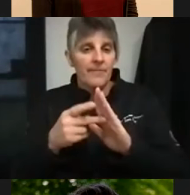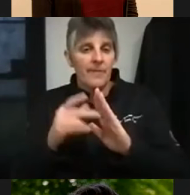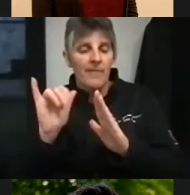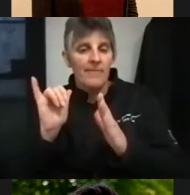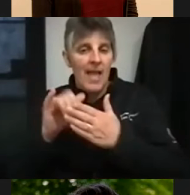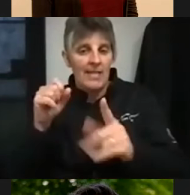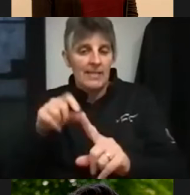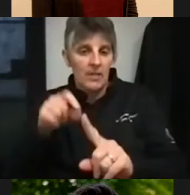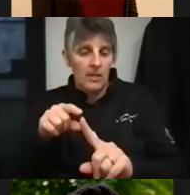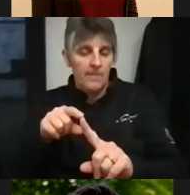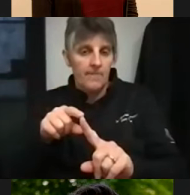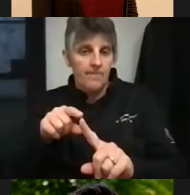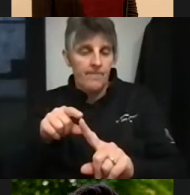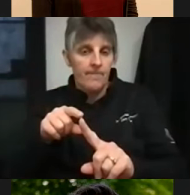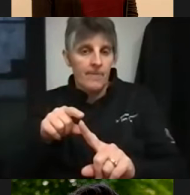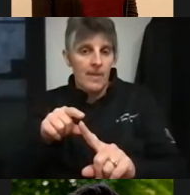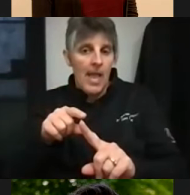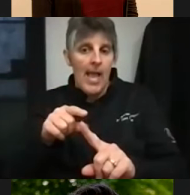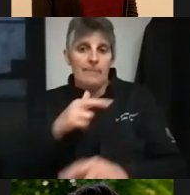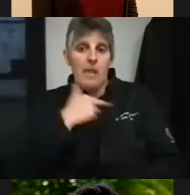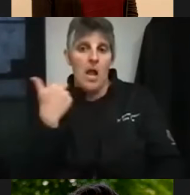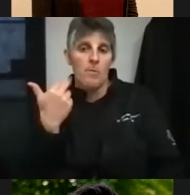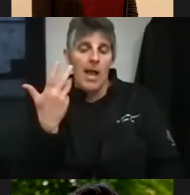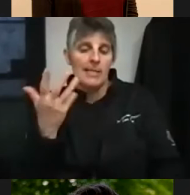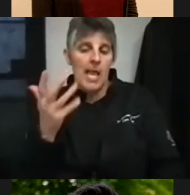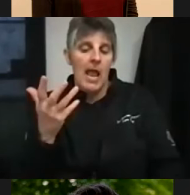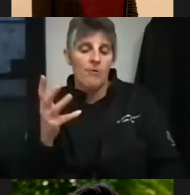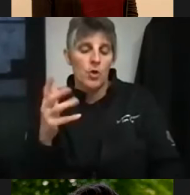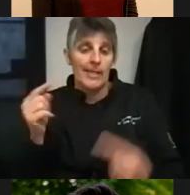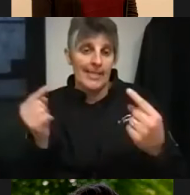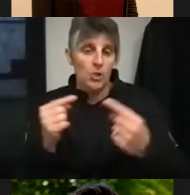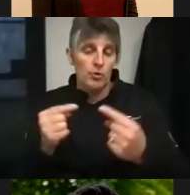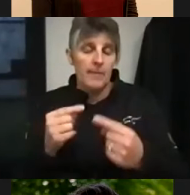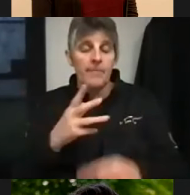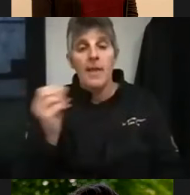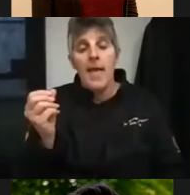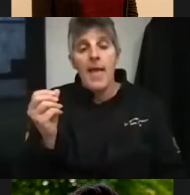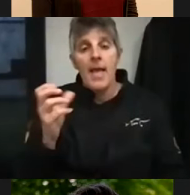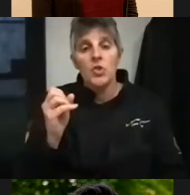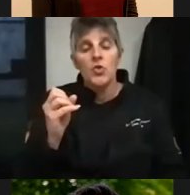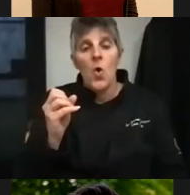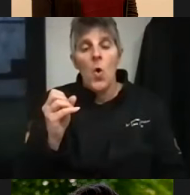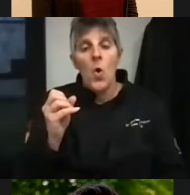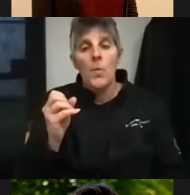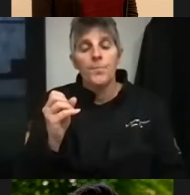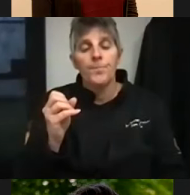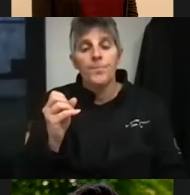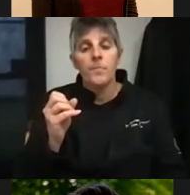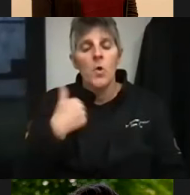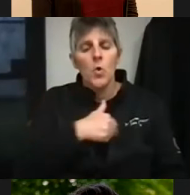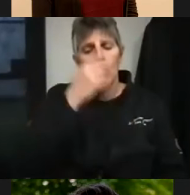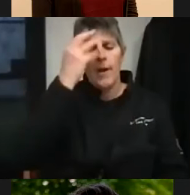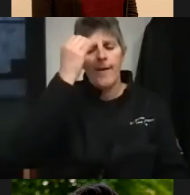signaling is being compromised after the injury. And so then we're